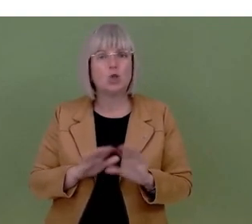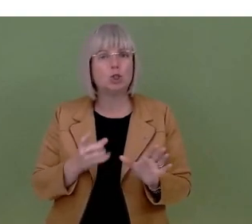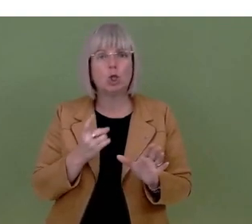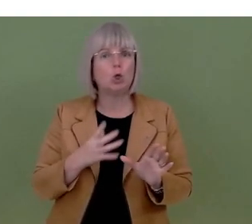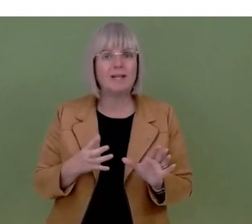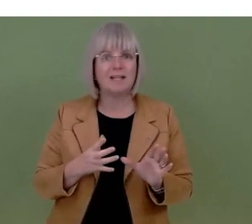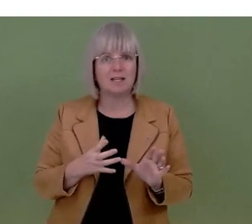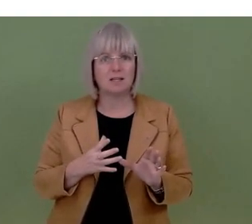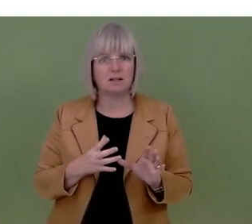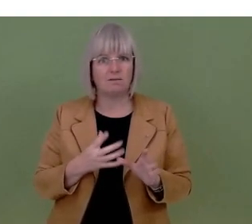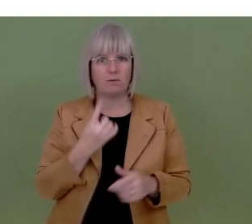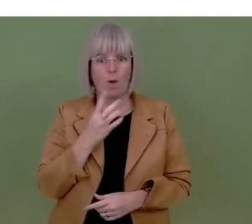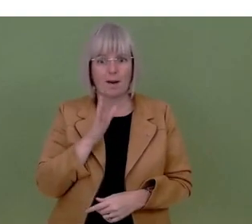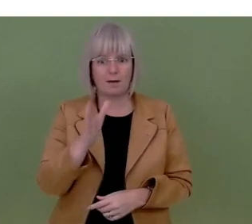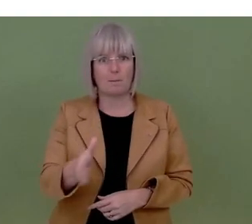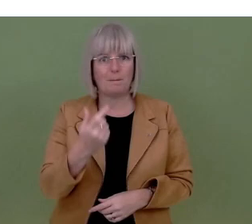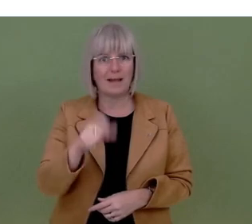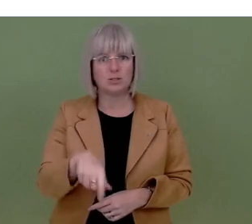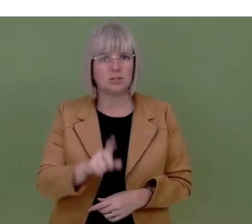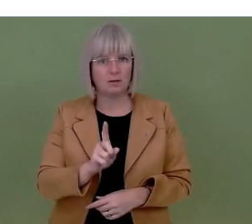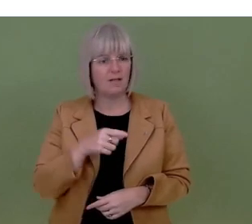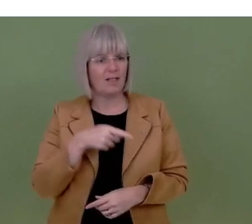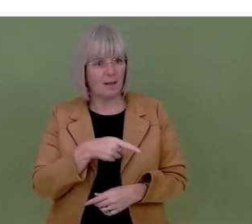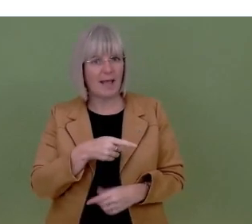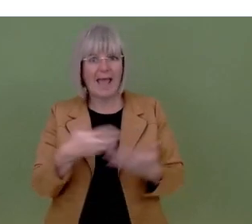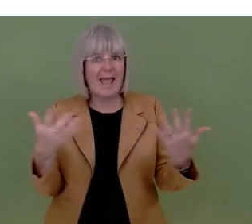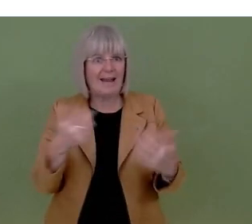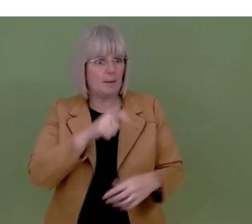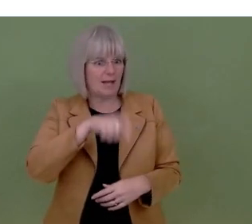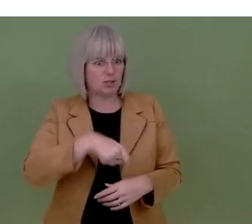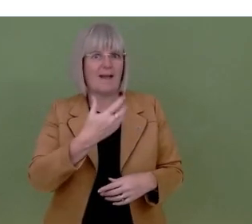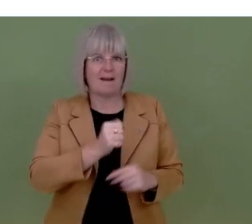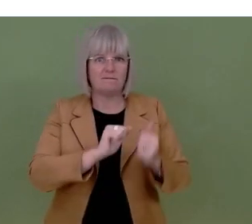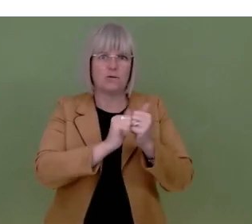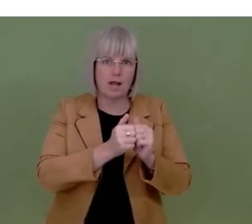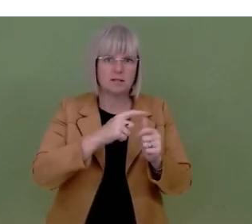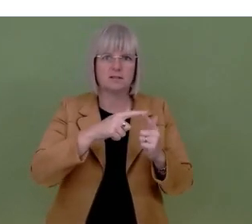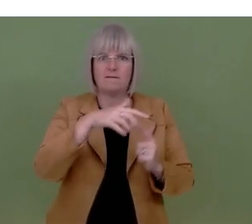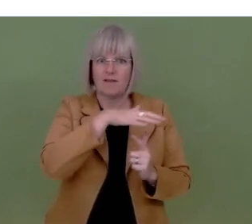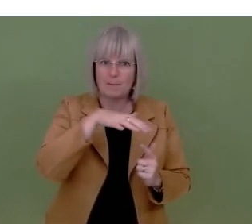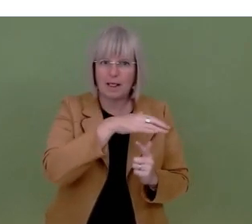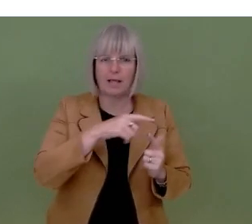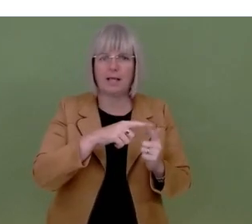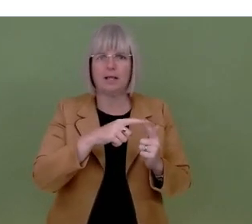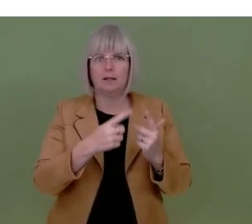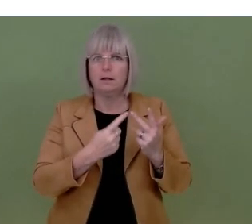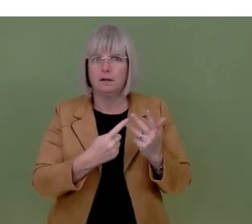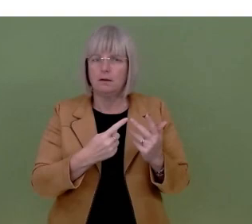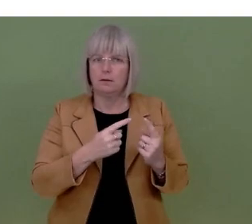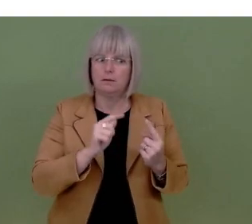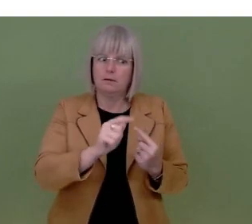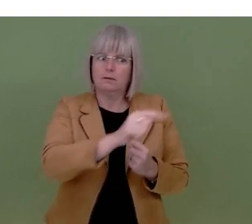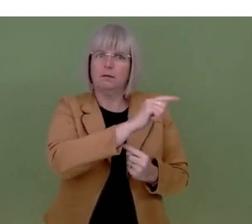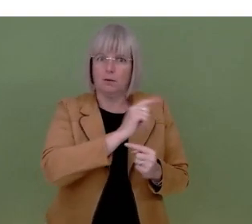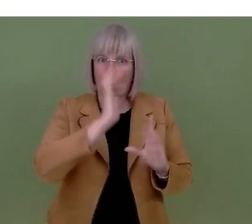family, has friends, has maybe children, whoever it might be, have members who are really worried about that person.